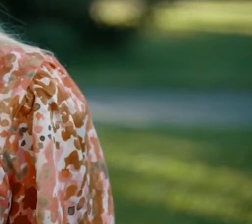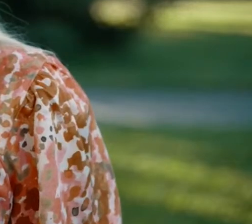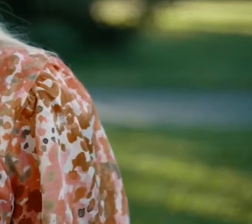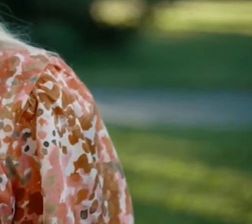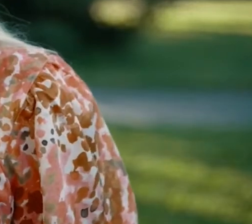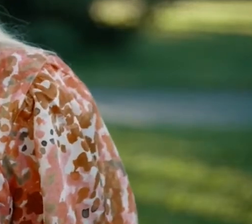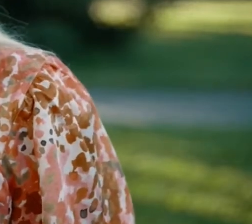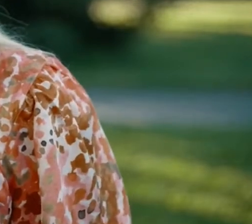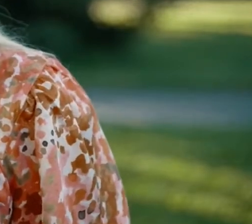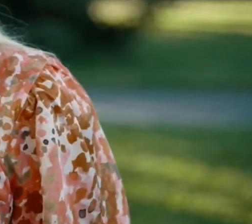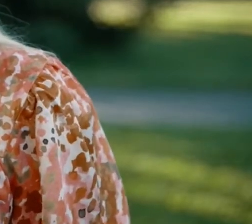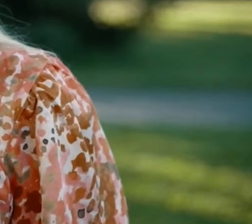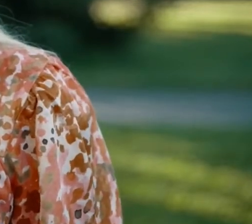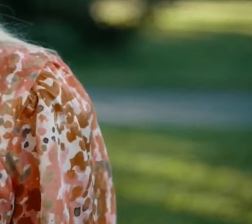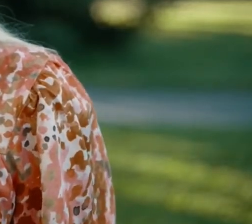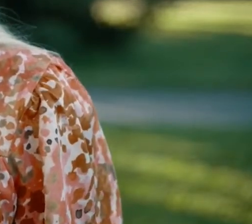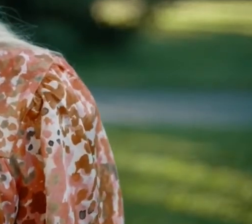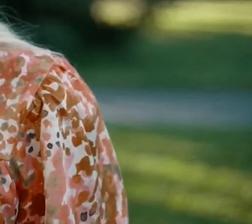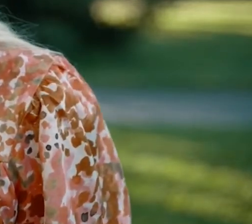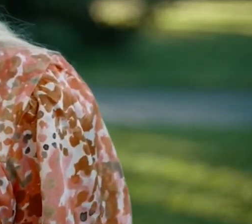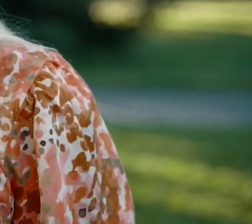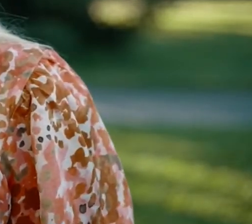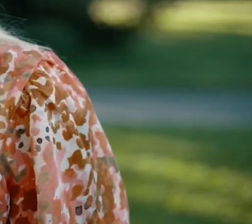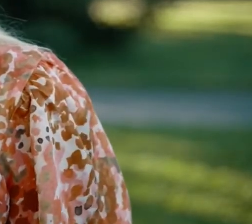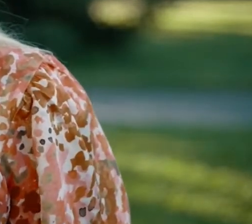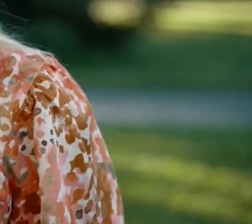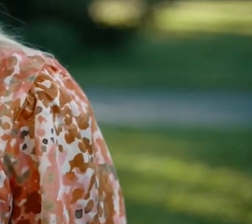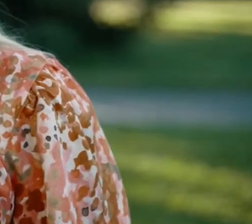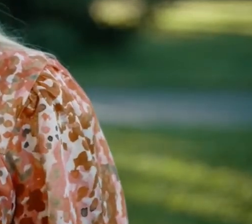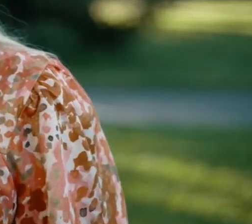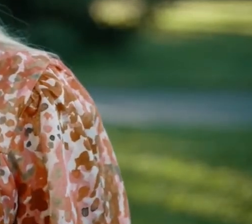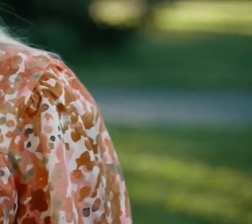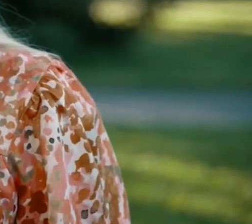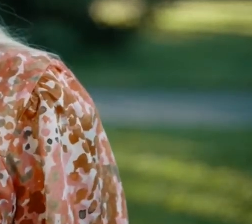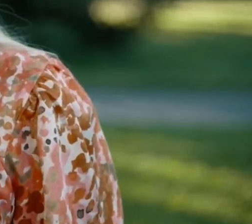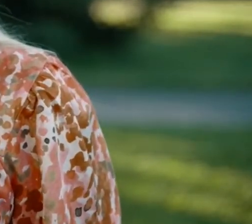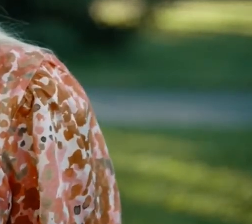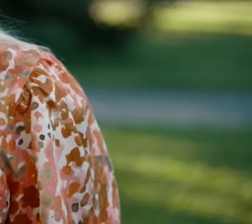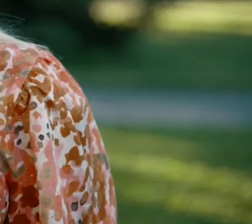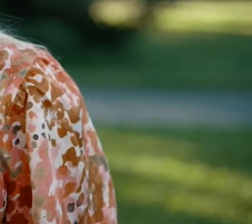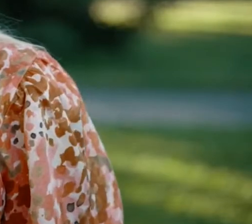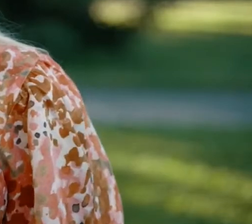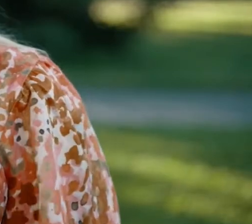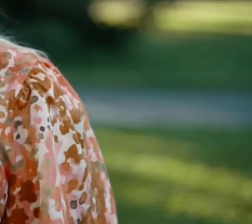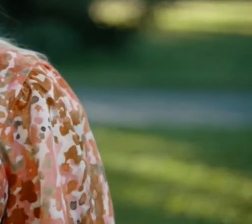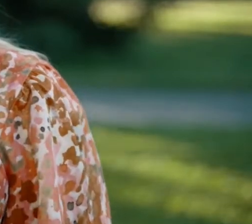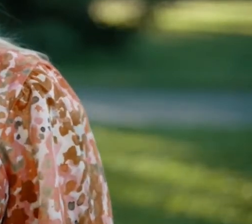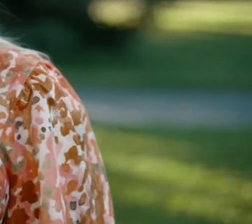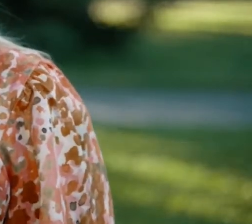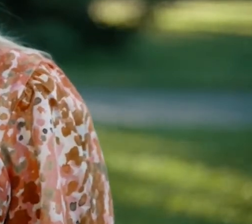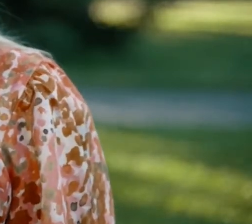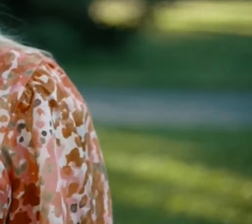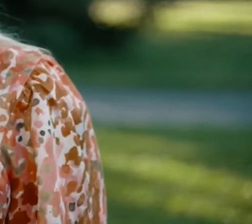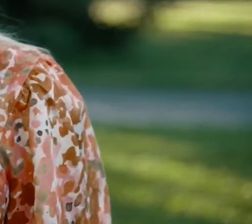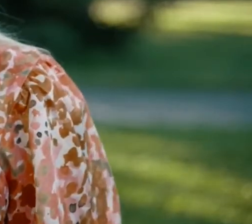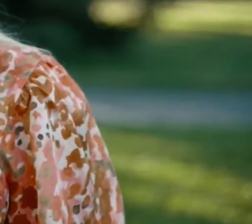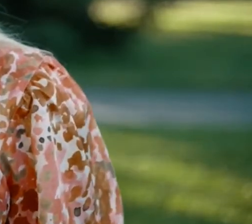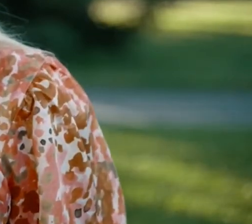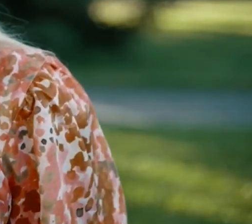across parliamentary terms, which relies on a human rights-based approach and includes